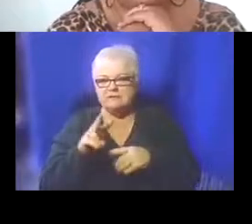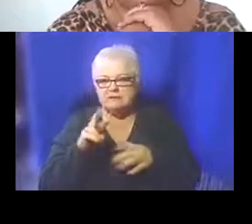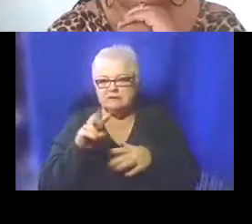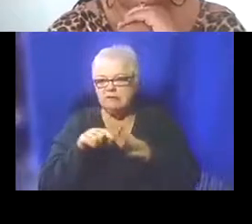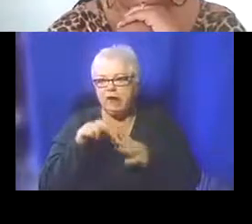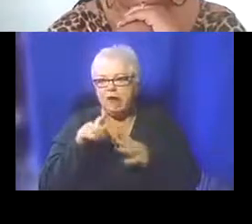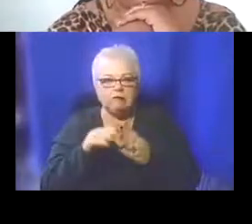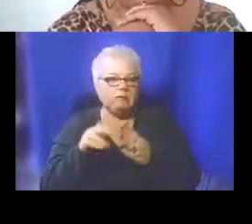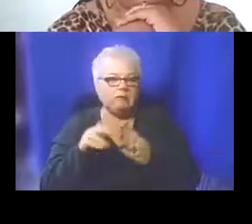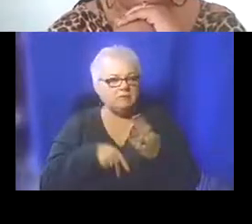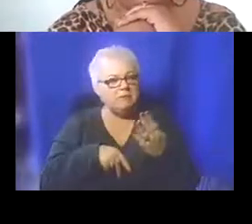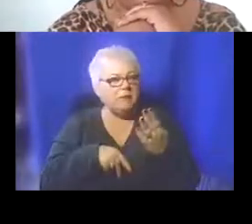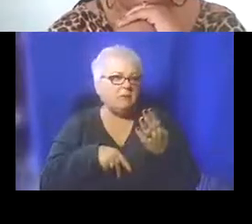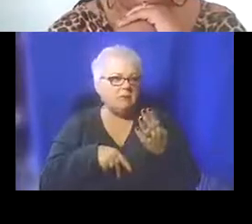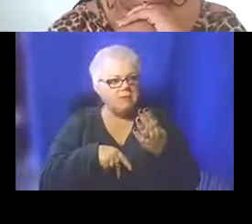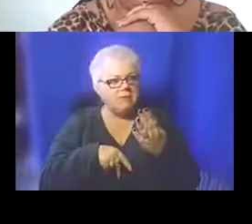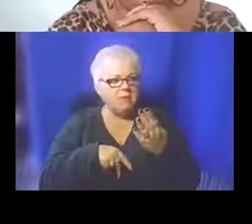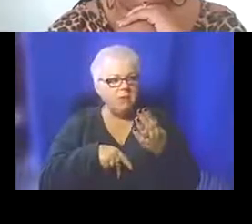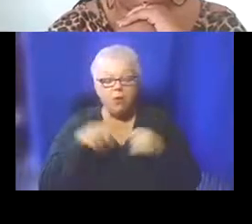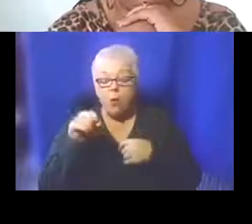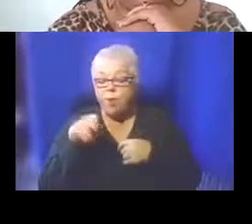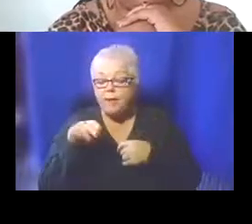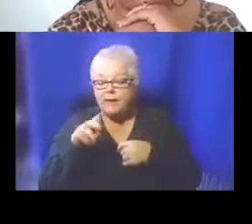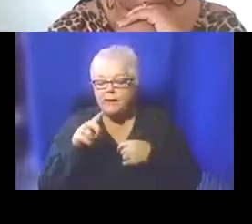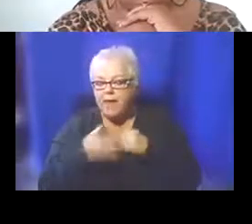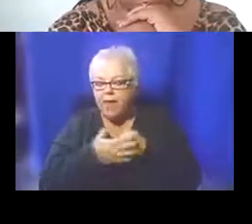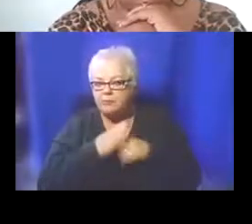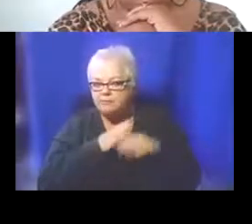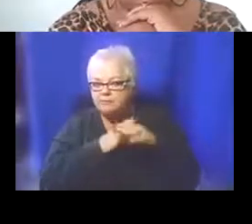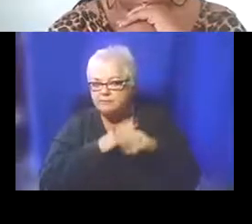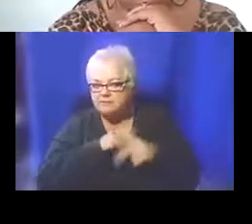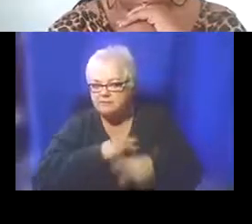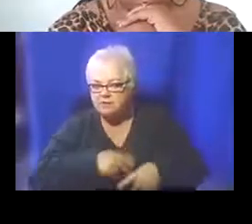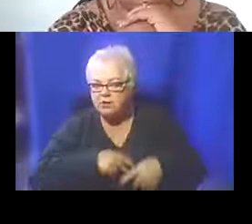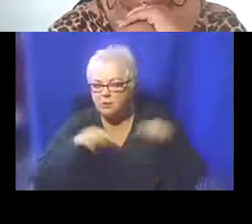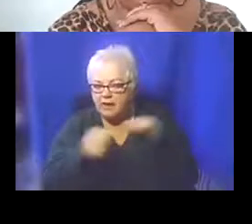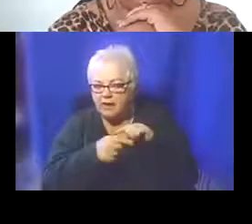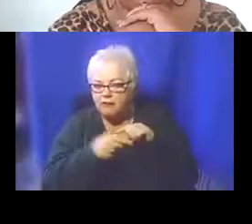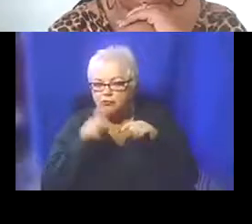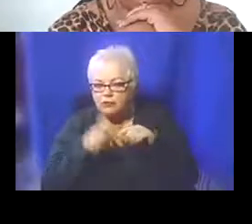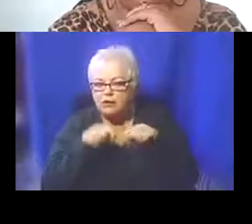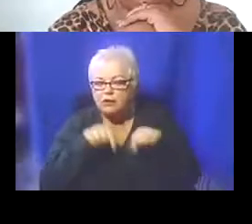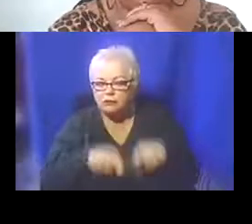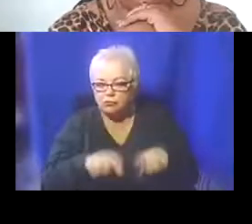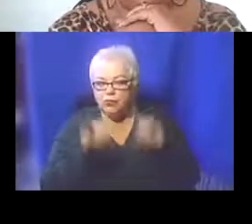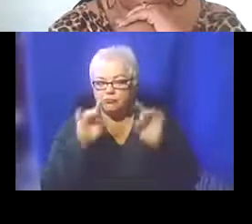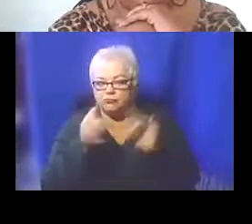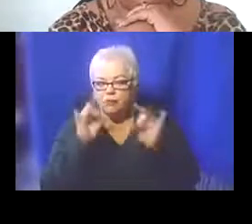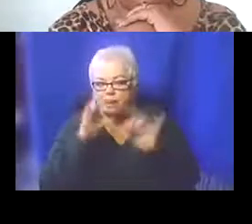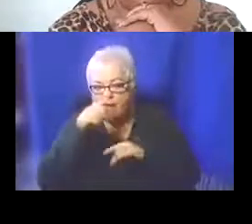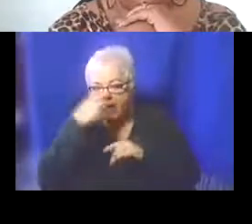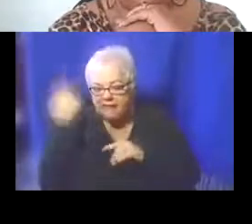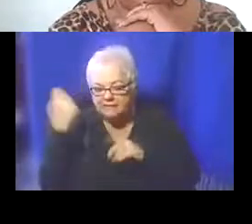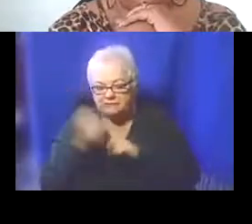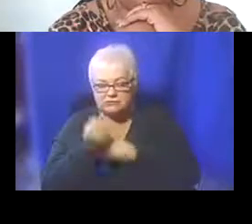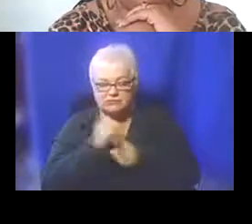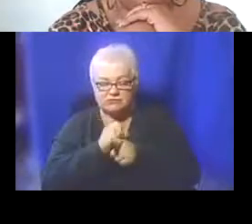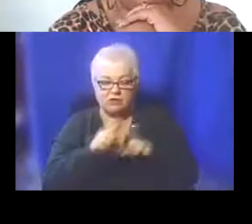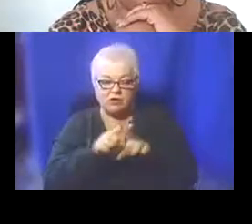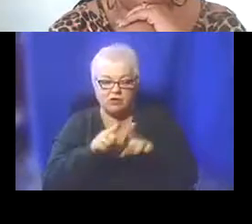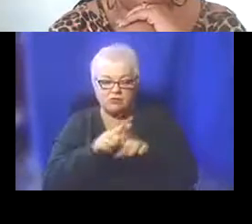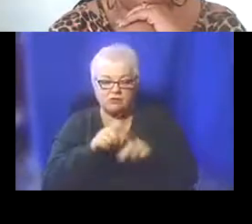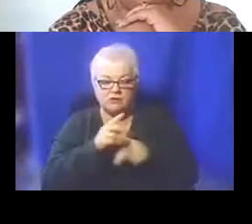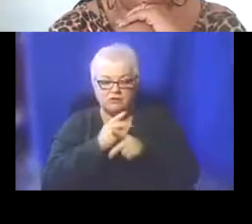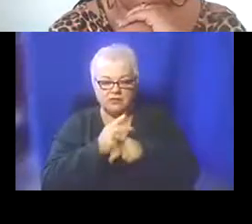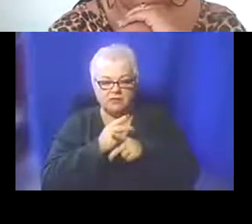nothing to them. That's the opiates. The opiates help block physical pain, which you need during a traumatic situation, but they also just keep